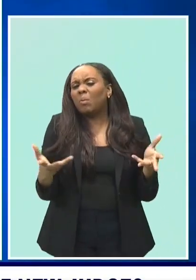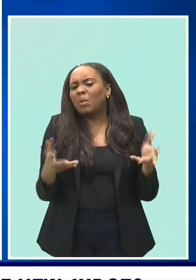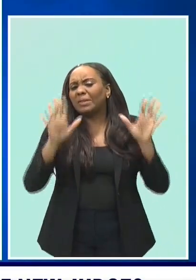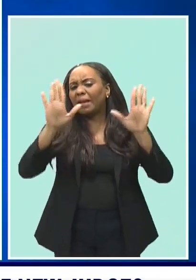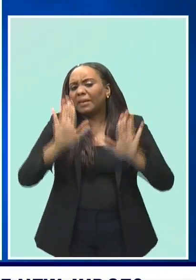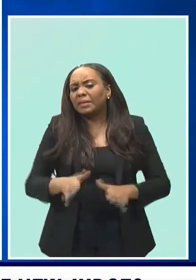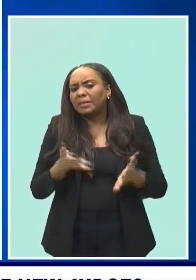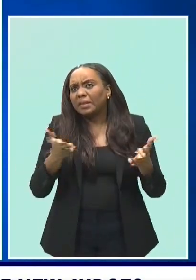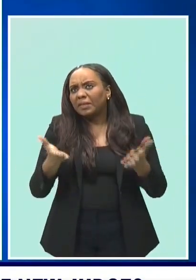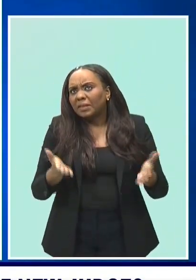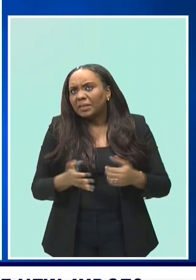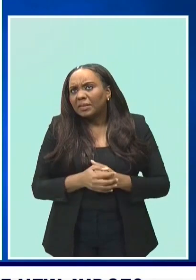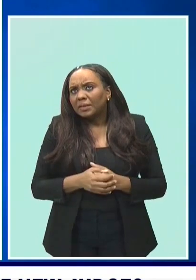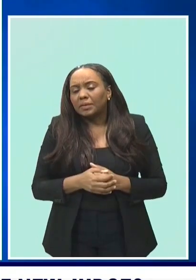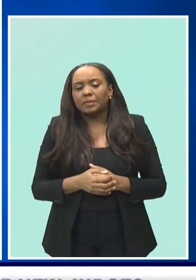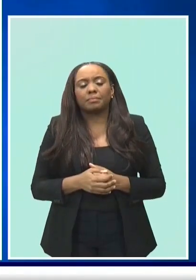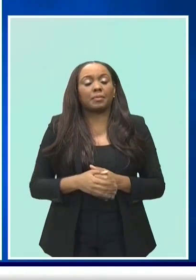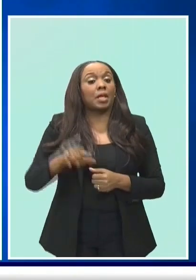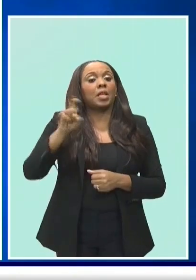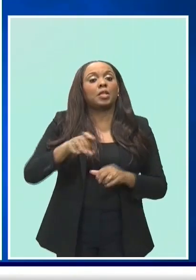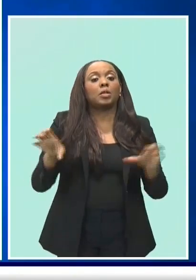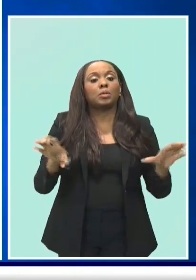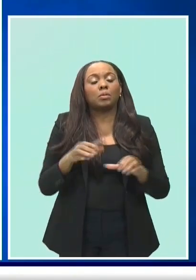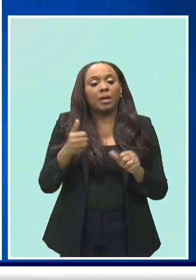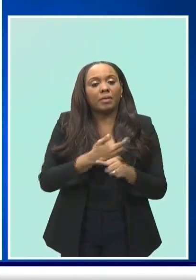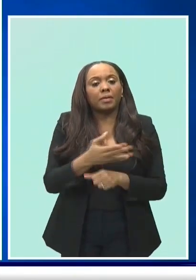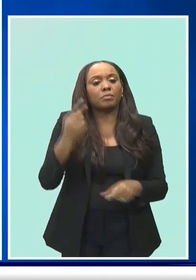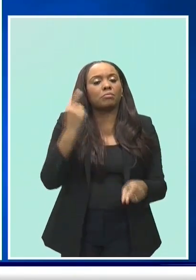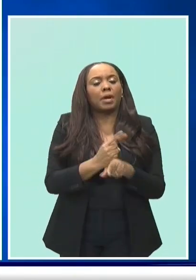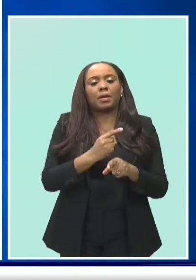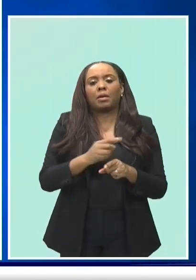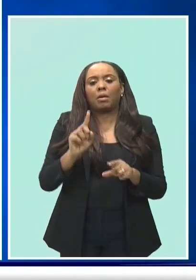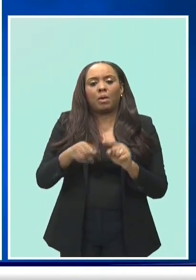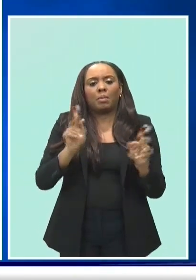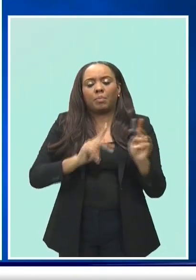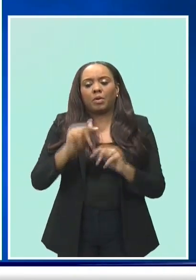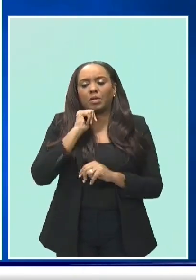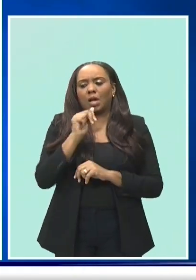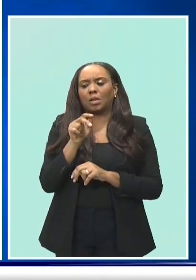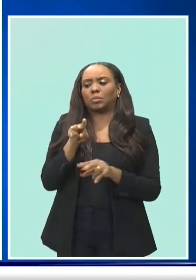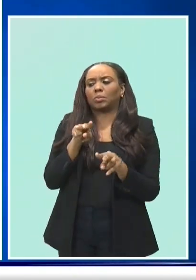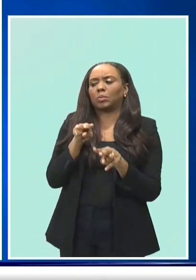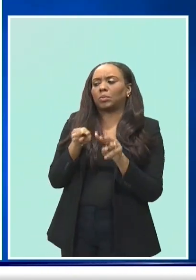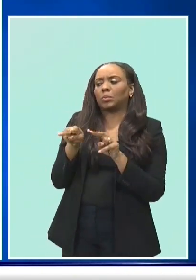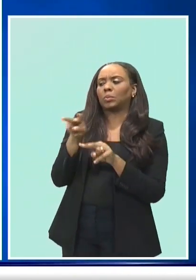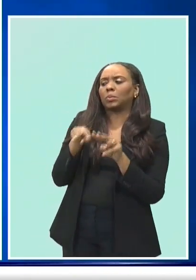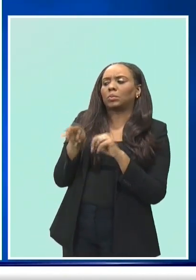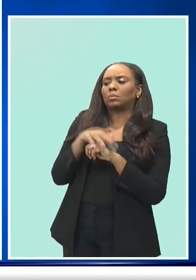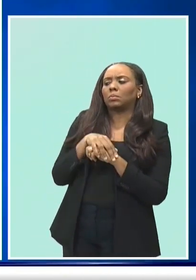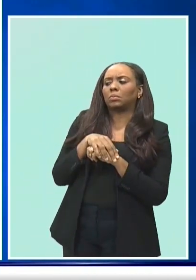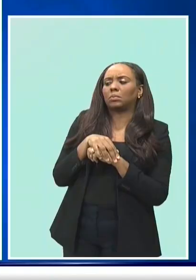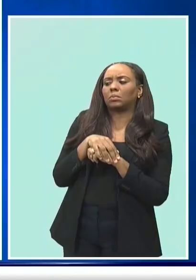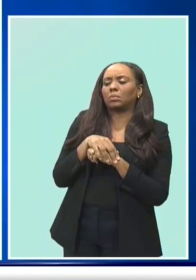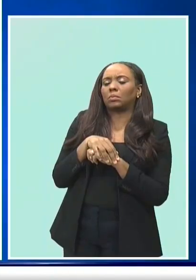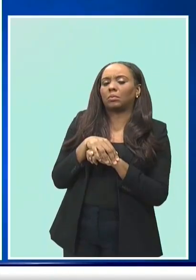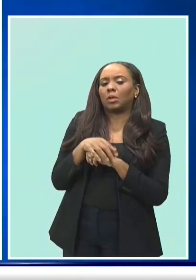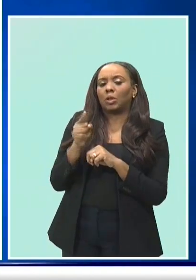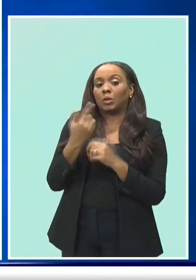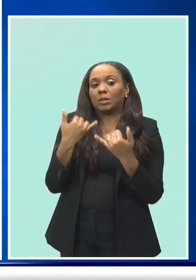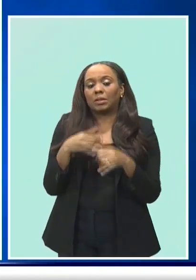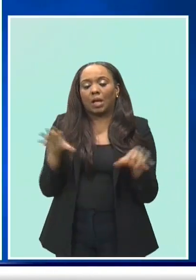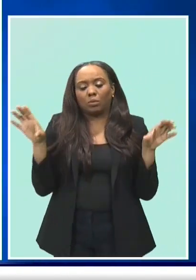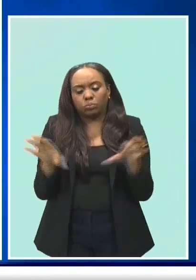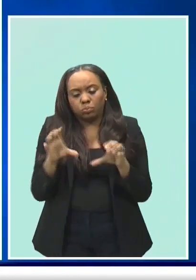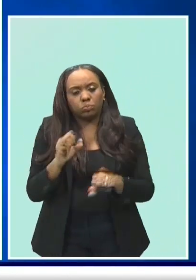Doing what is right, even when not being observed, when no one is around. Going beyond the call